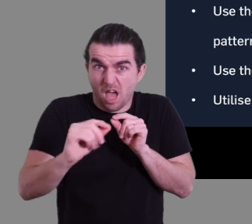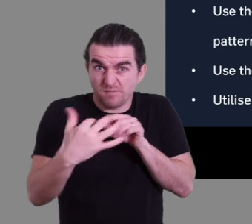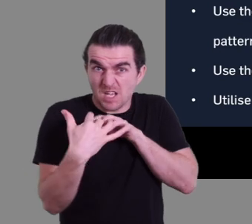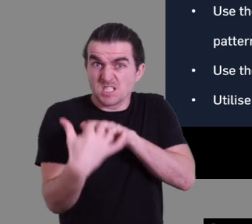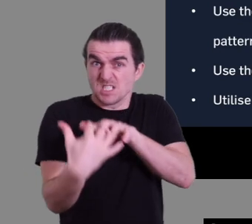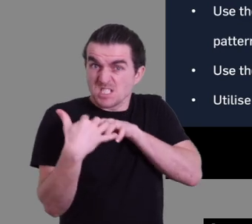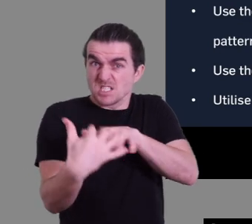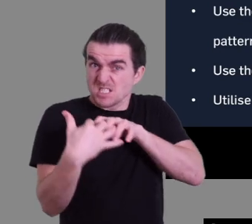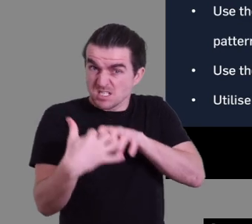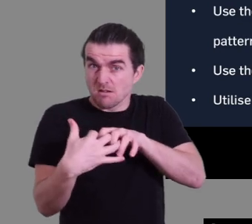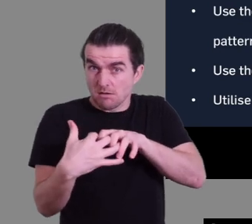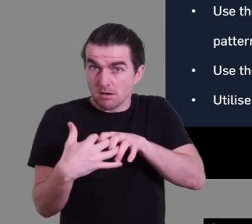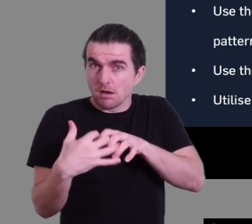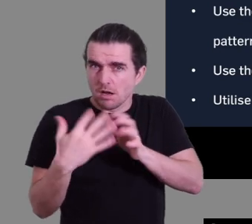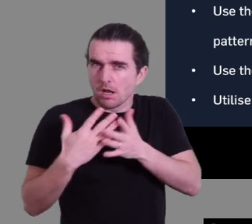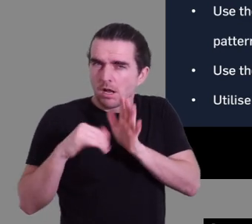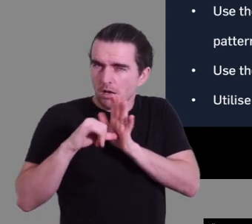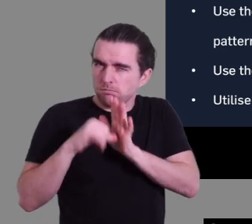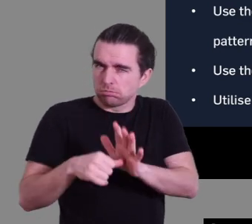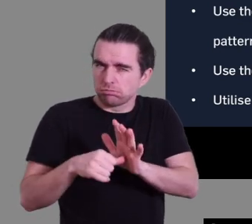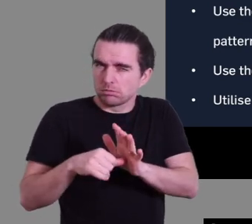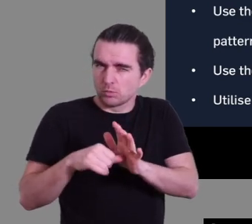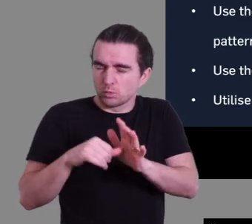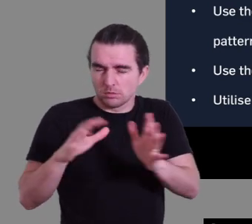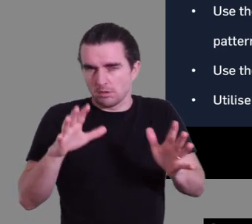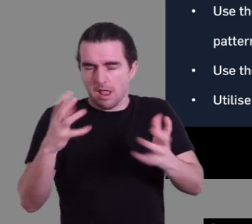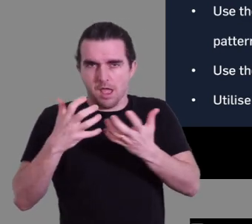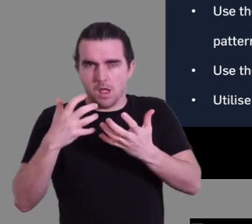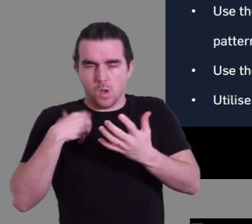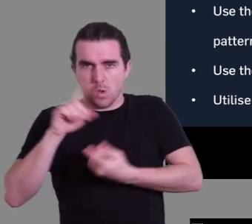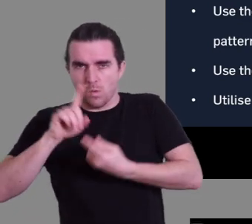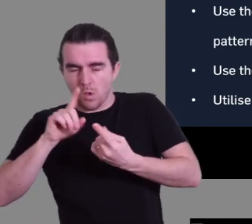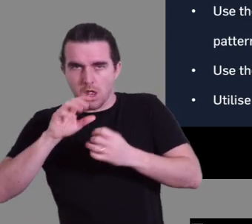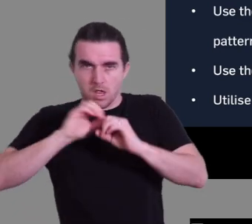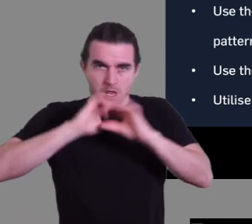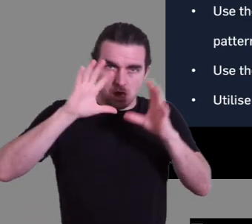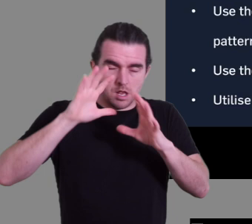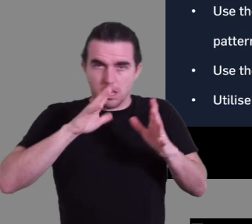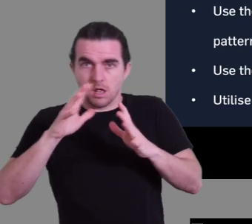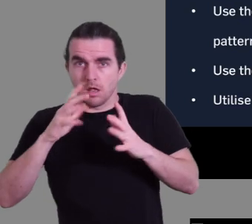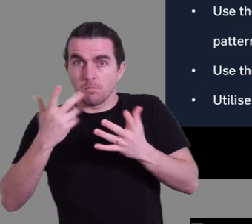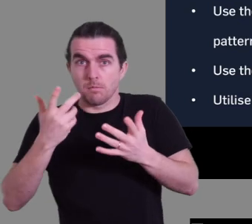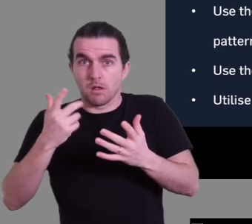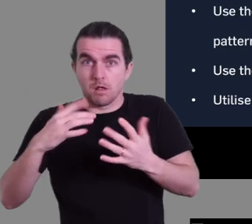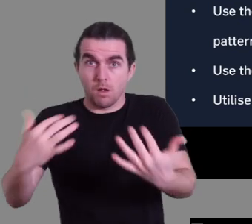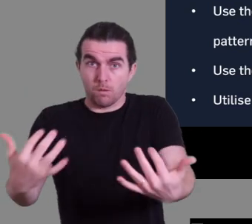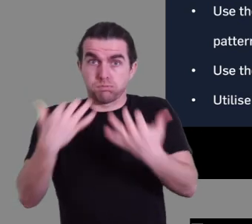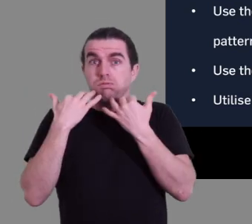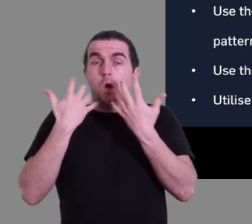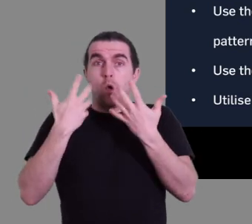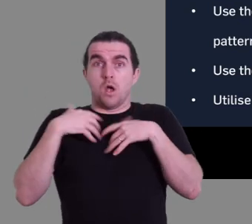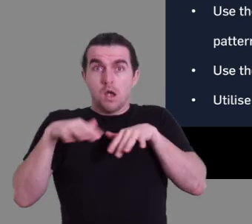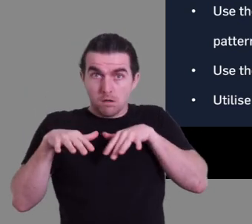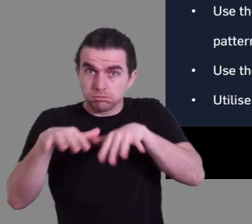crowded 11v11, they've not quite got this concept. It's very, very difficult, especially as everybody's doing high press, mid block,